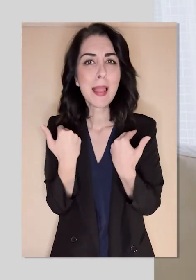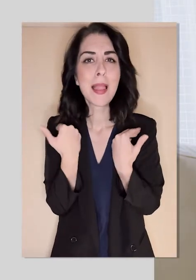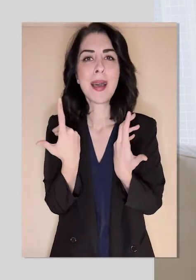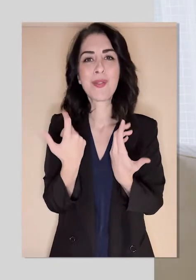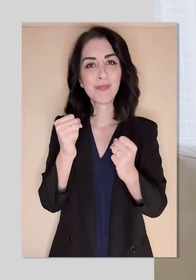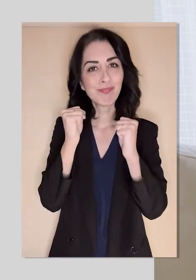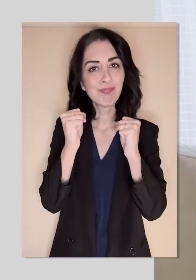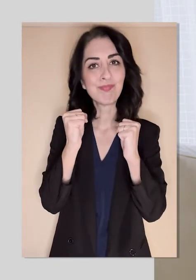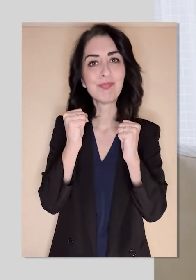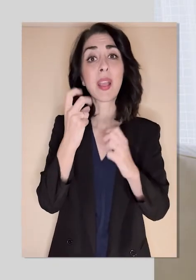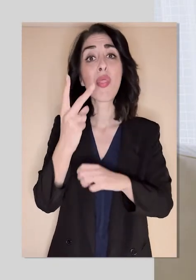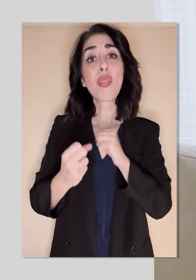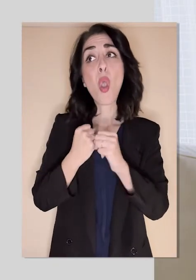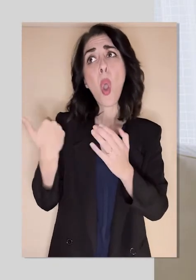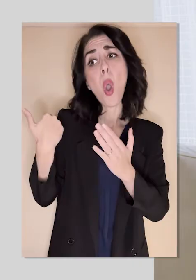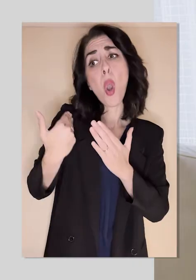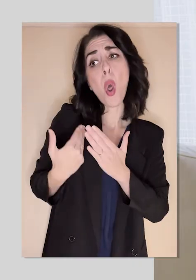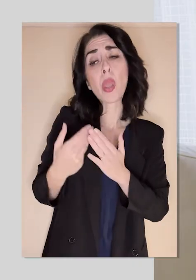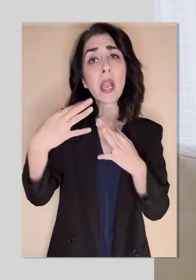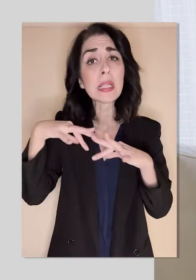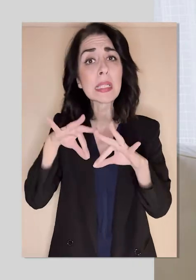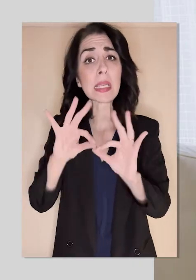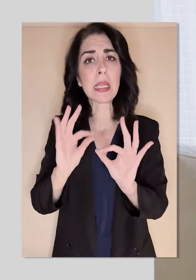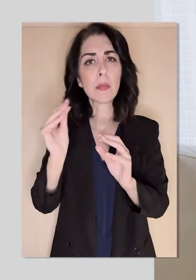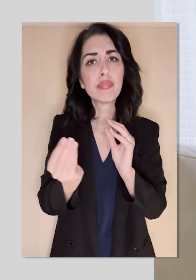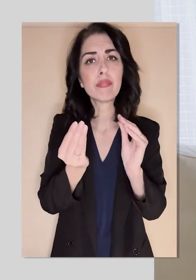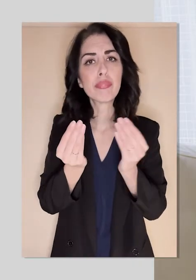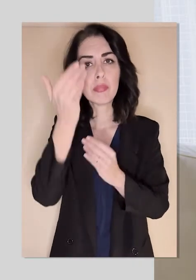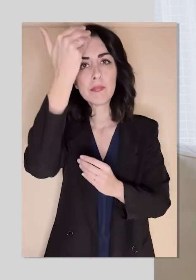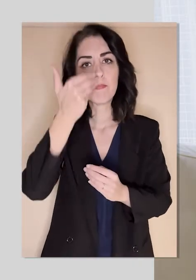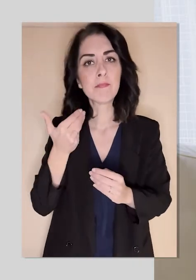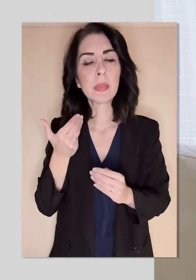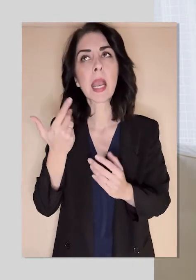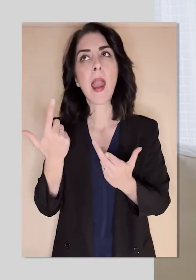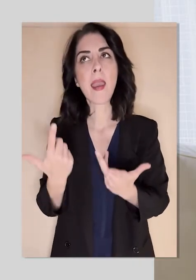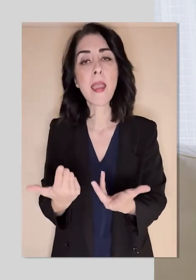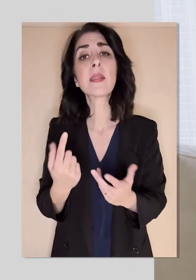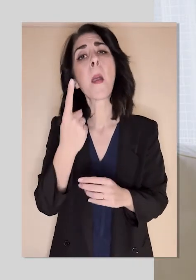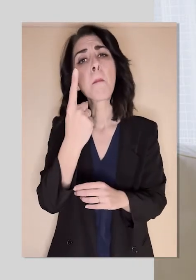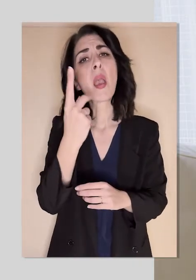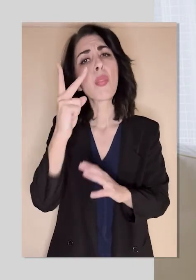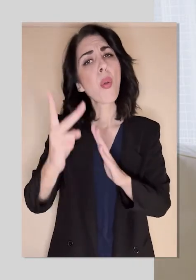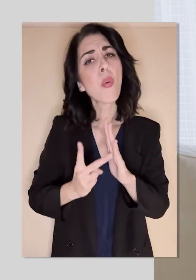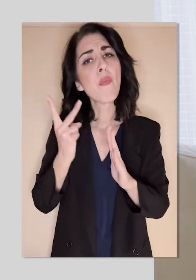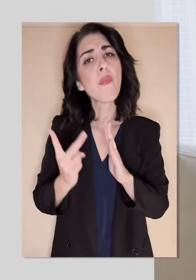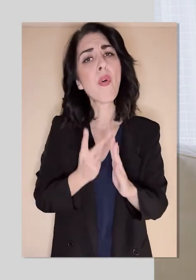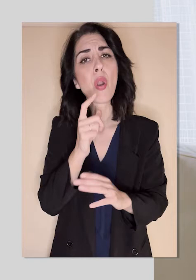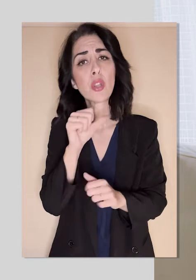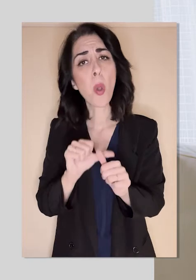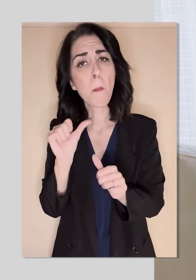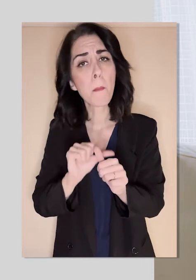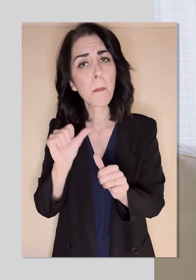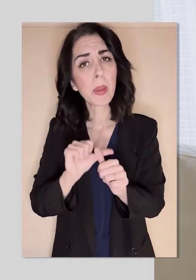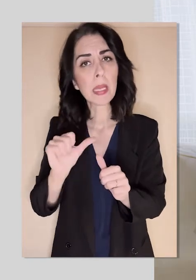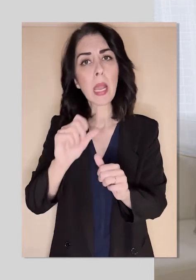year or two and has one or two attacks a month, and it absolutely fits the criteria that we use around